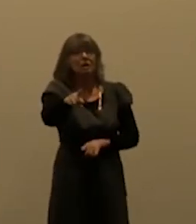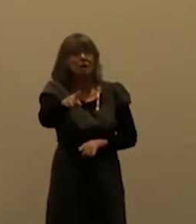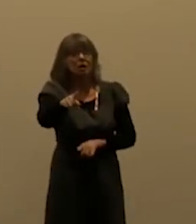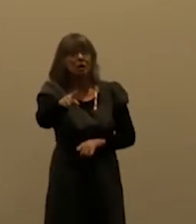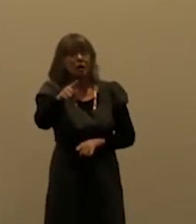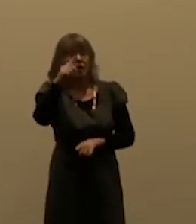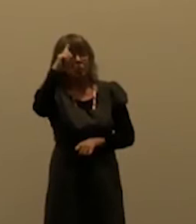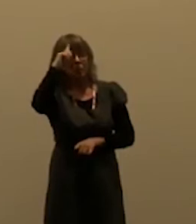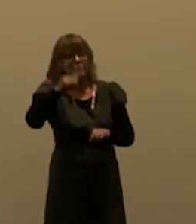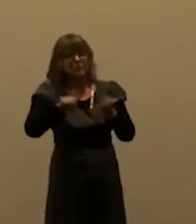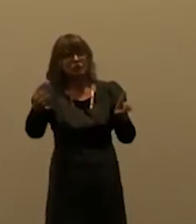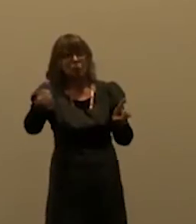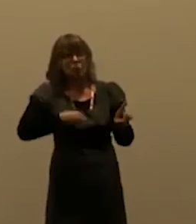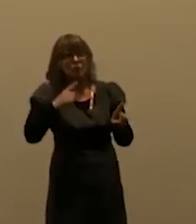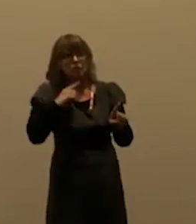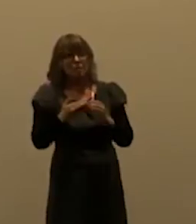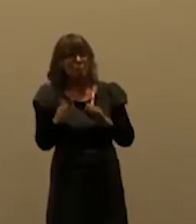more general. I'm thinking of